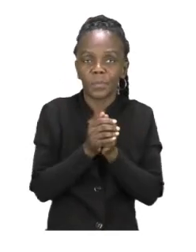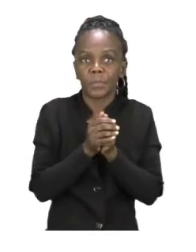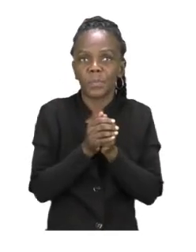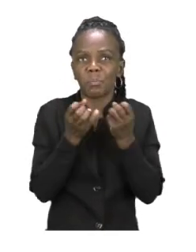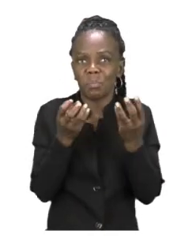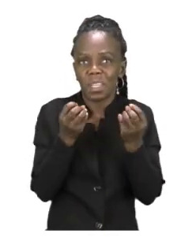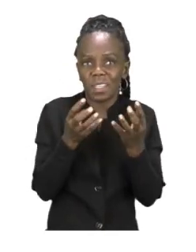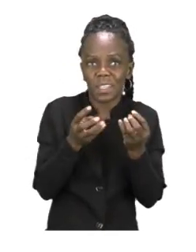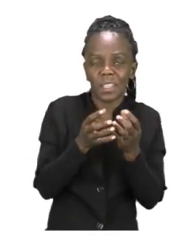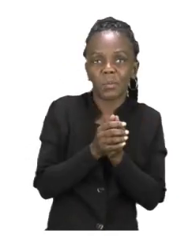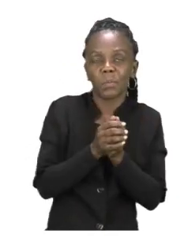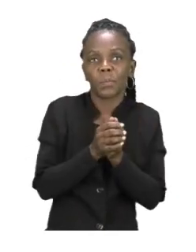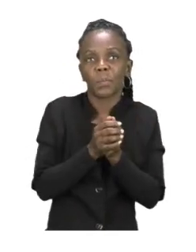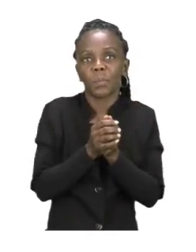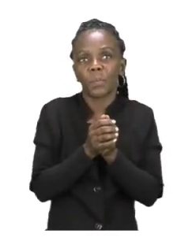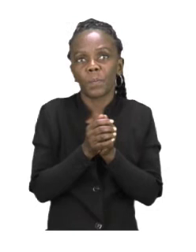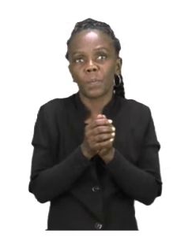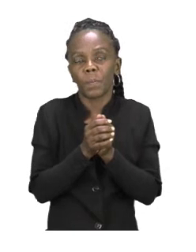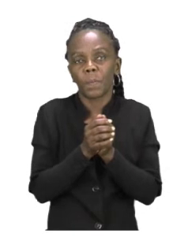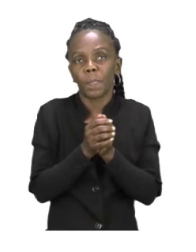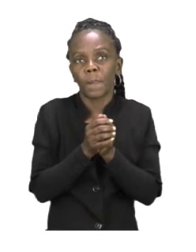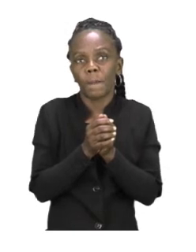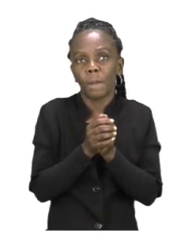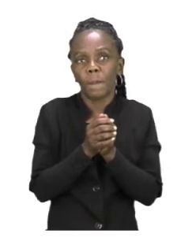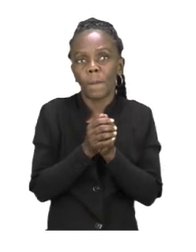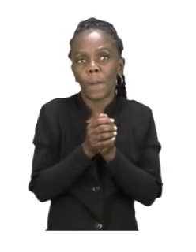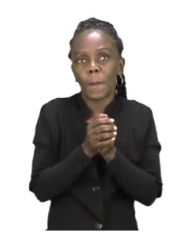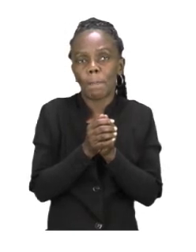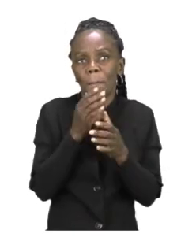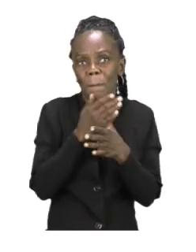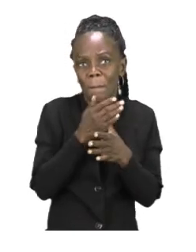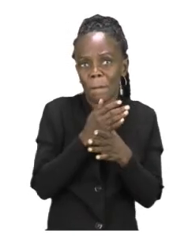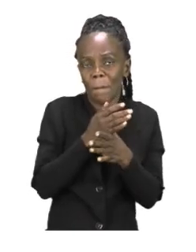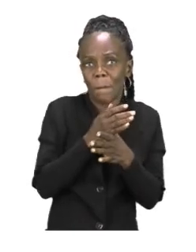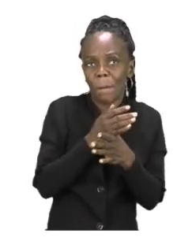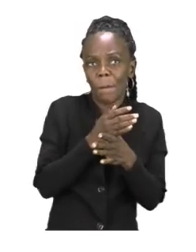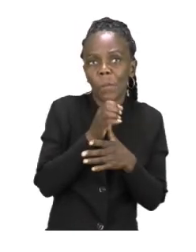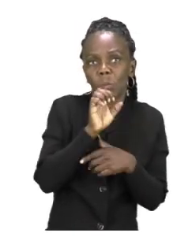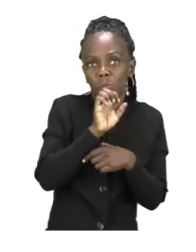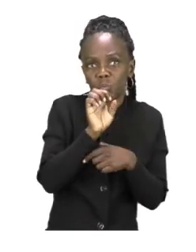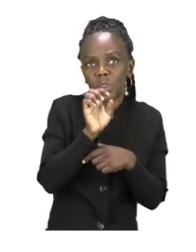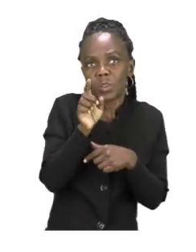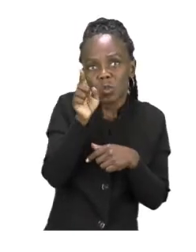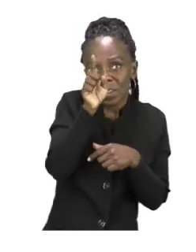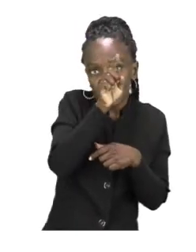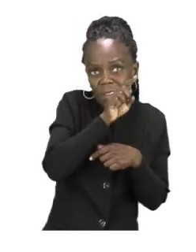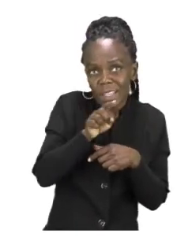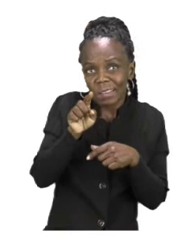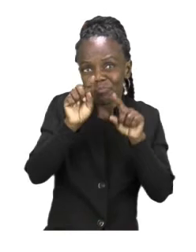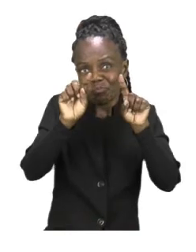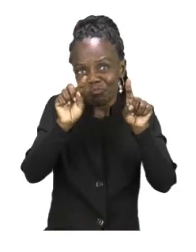them. So now it is your job to circle the